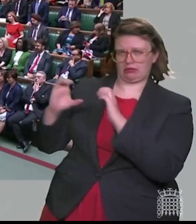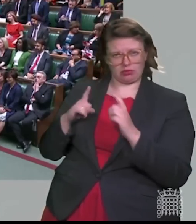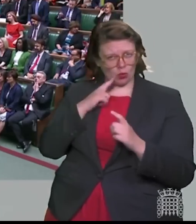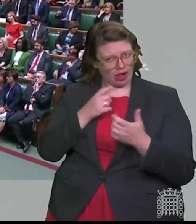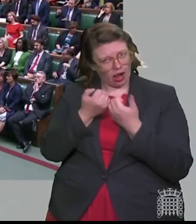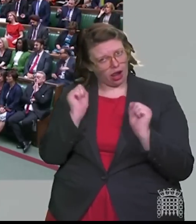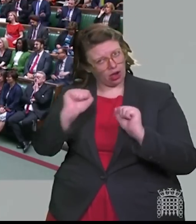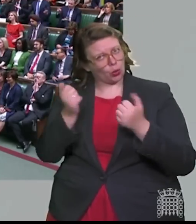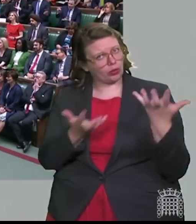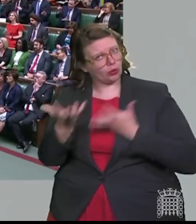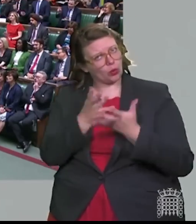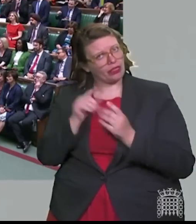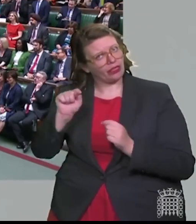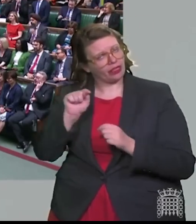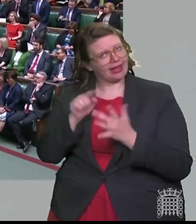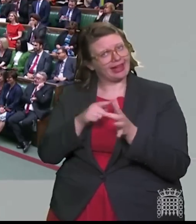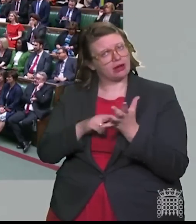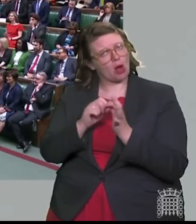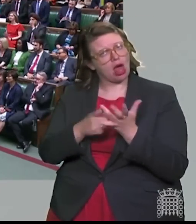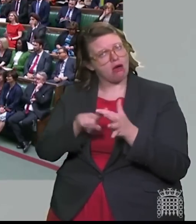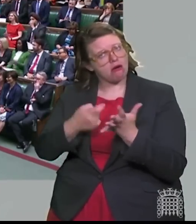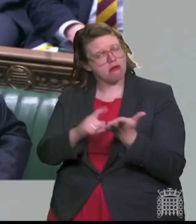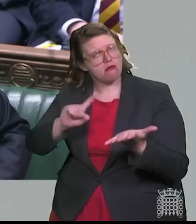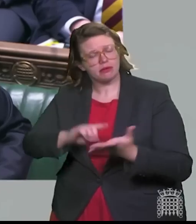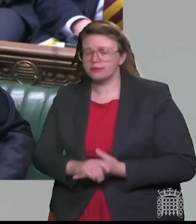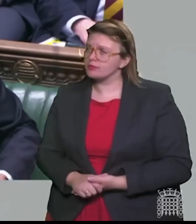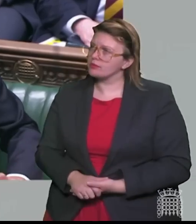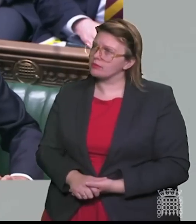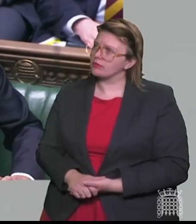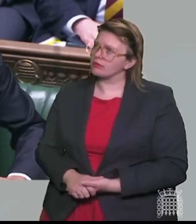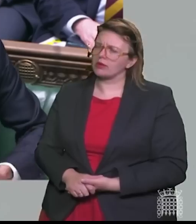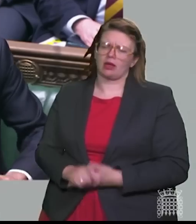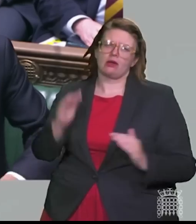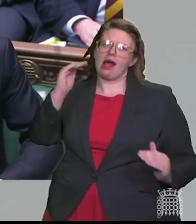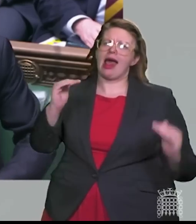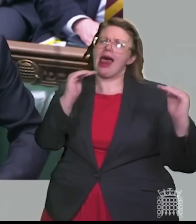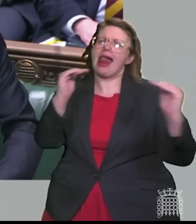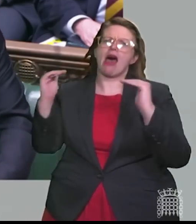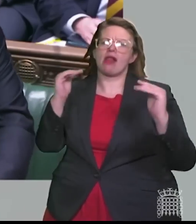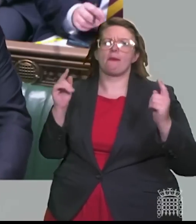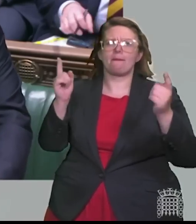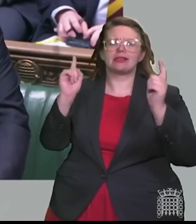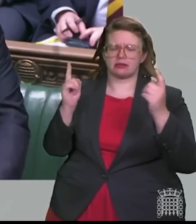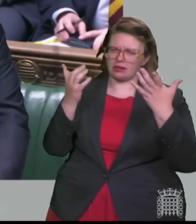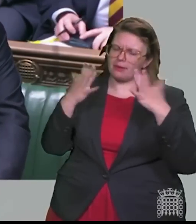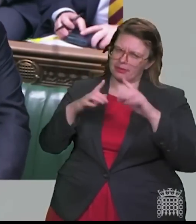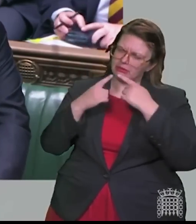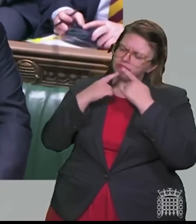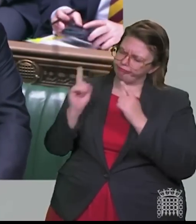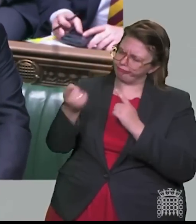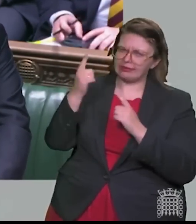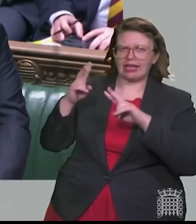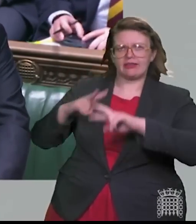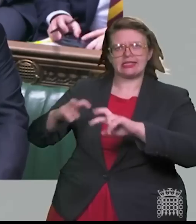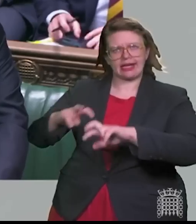Well, Mr. Speaker, honourable friend, the Levelling Up Secretary, has already announced an investigation into this matter.